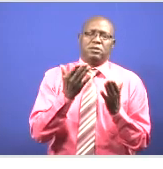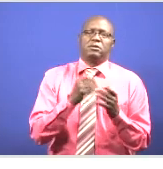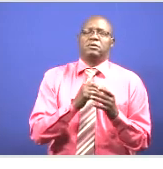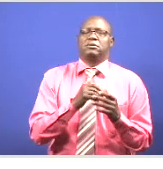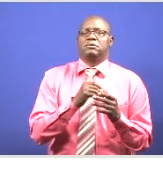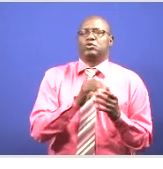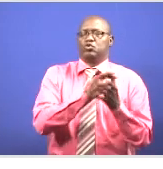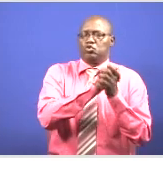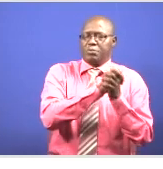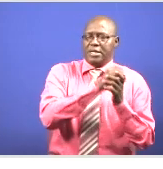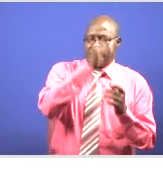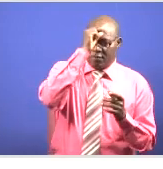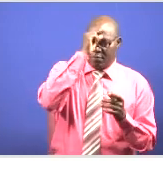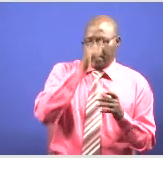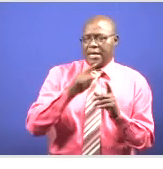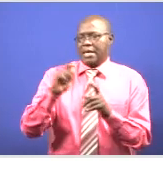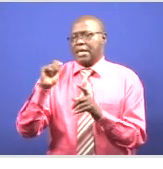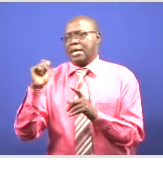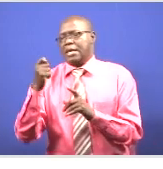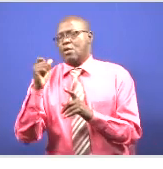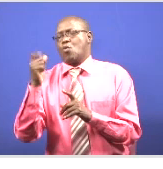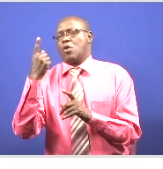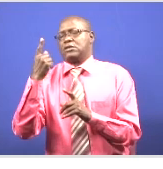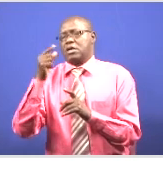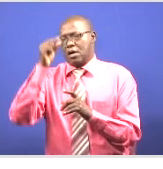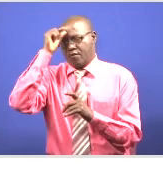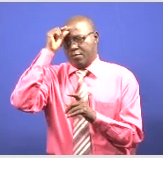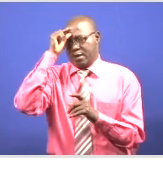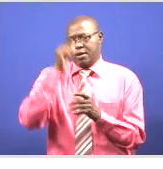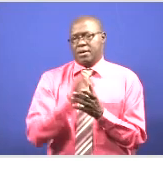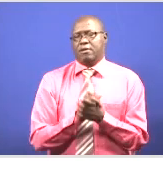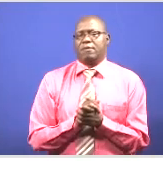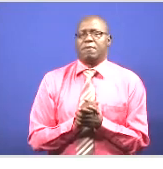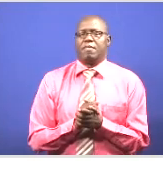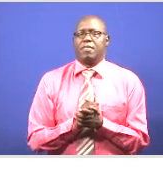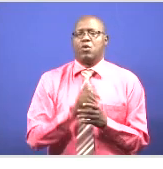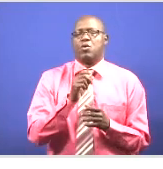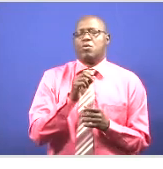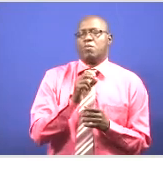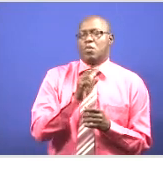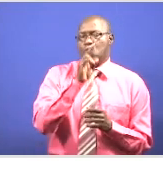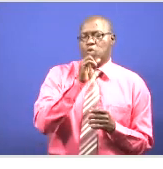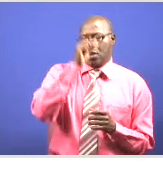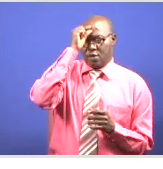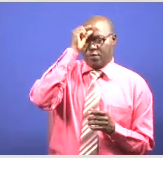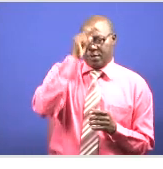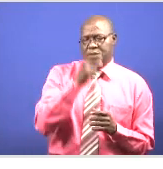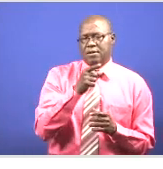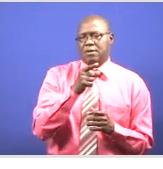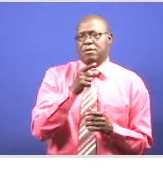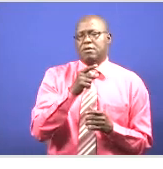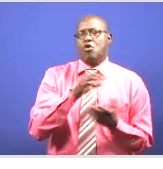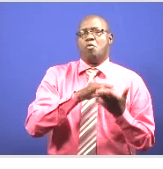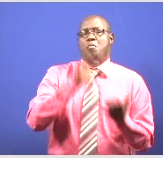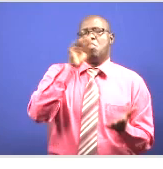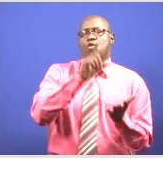government, and the Kenya Kwanza government. Mm-hmm. In the Uhuru government, we saw the government taking the route of getting more loans,